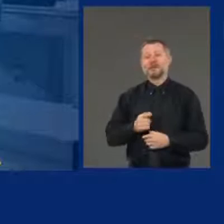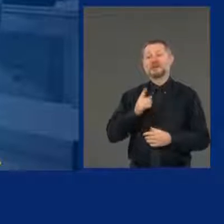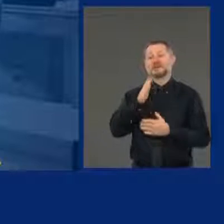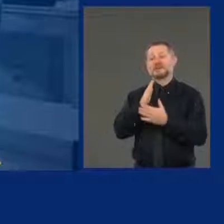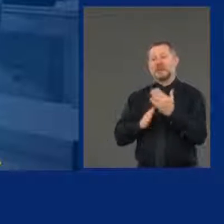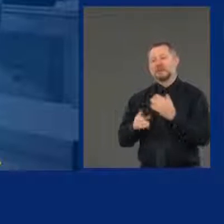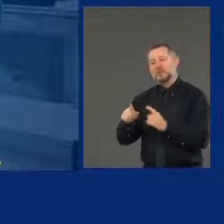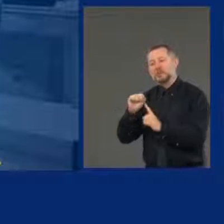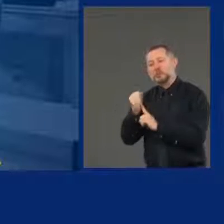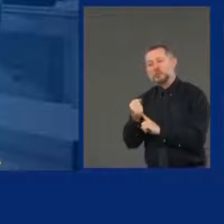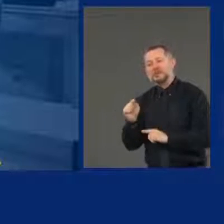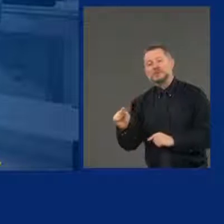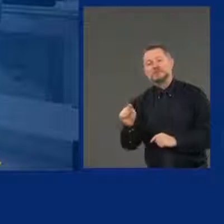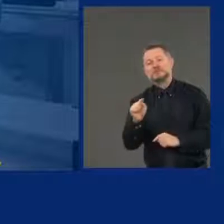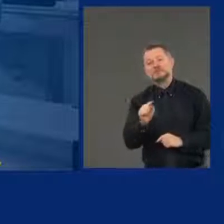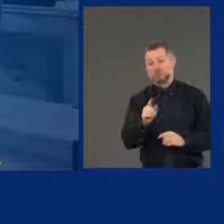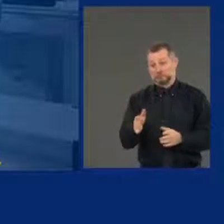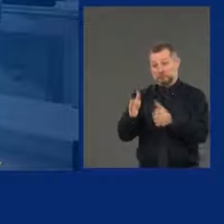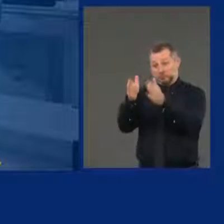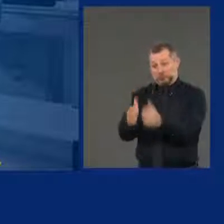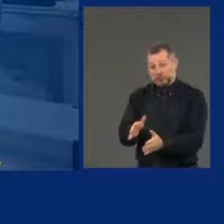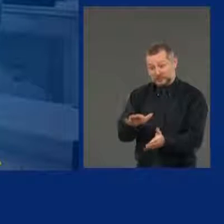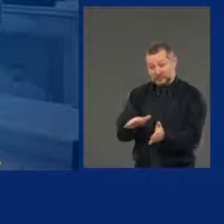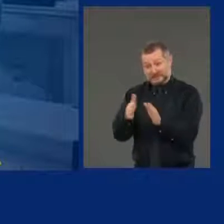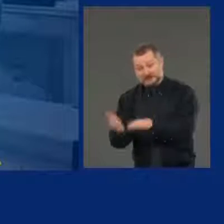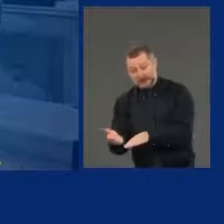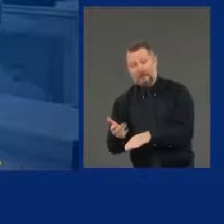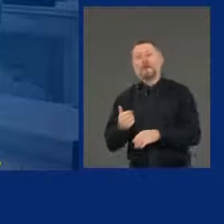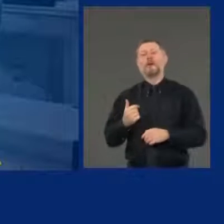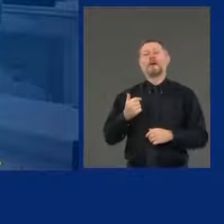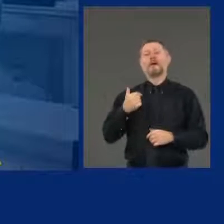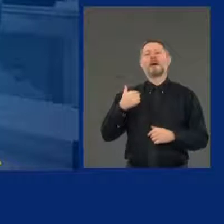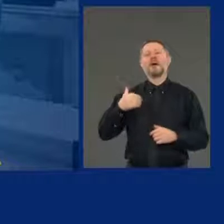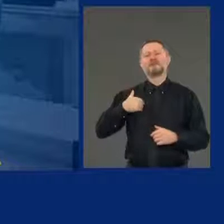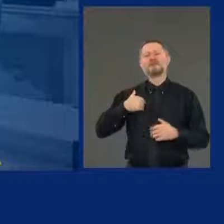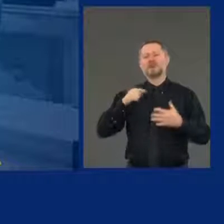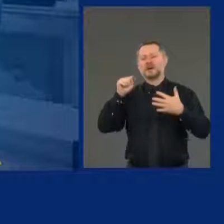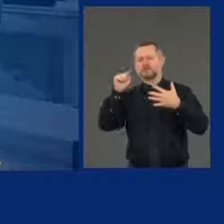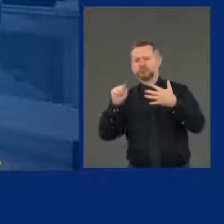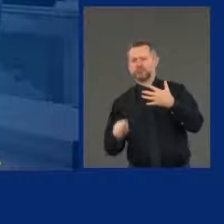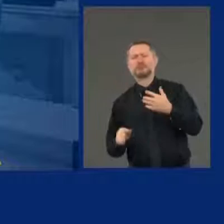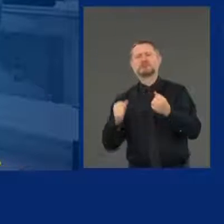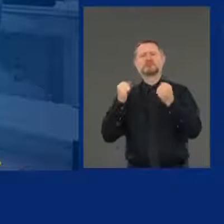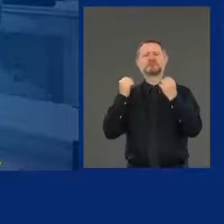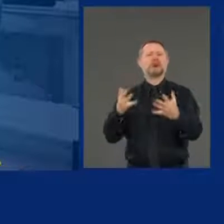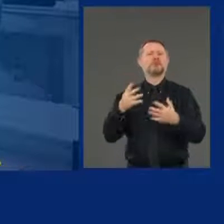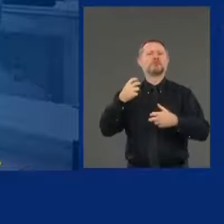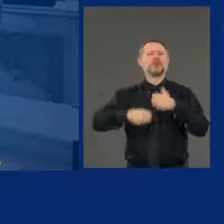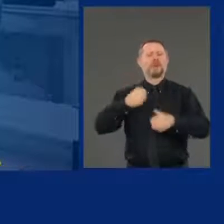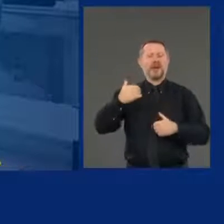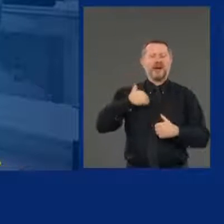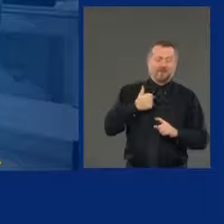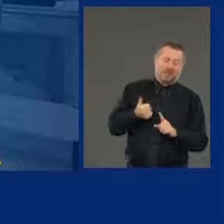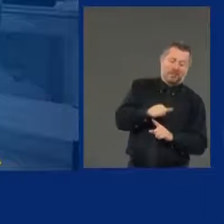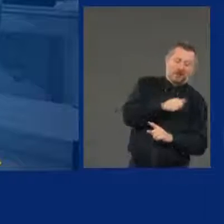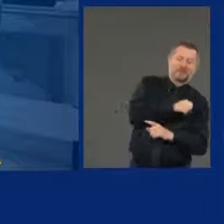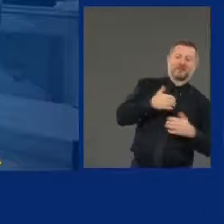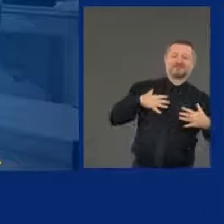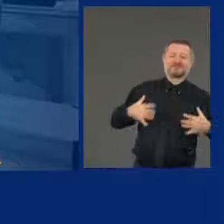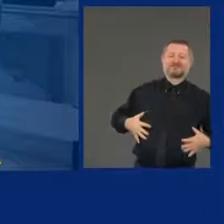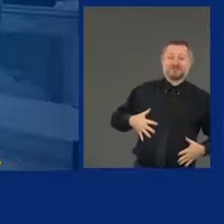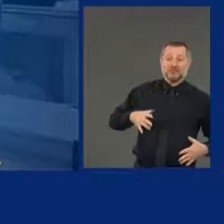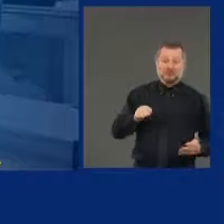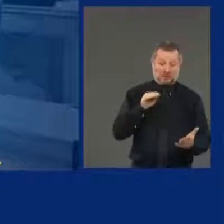where a person dies from multiple causes. You could put down COVID, you could put